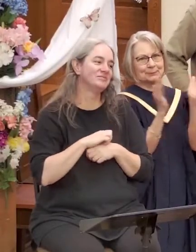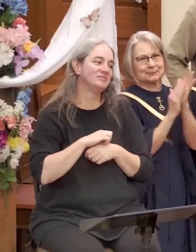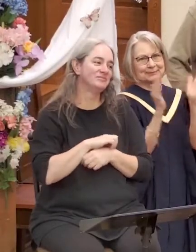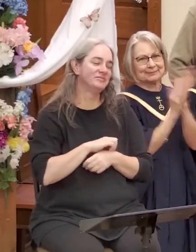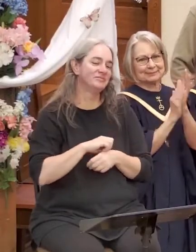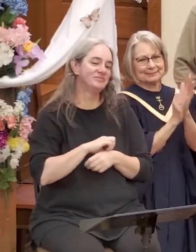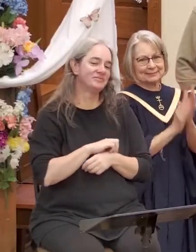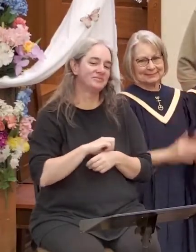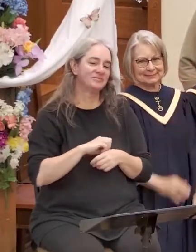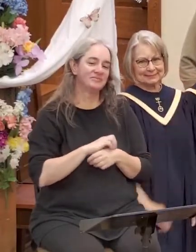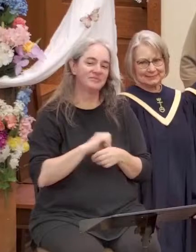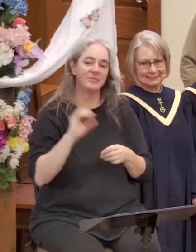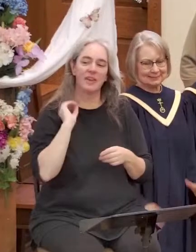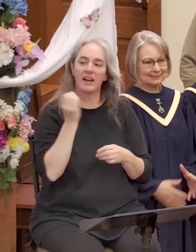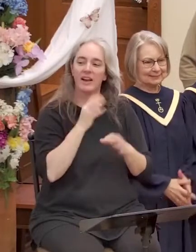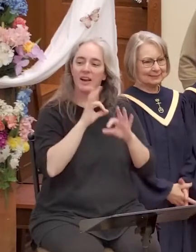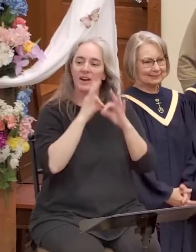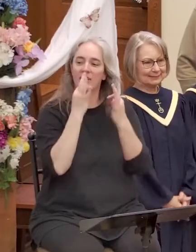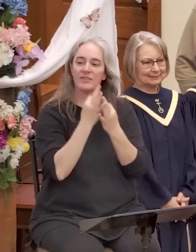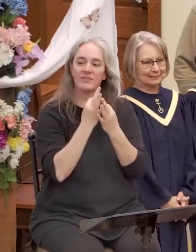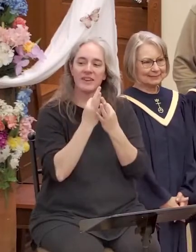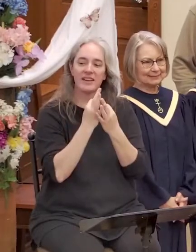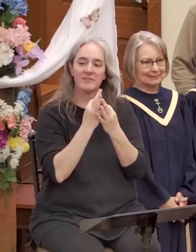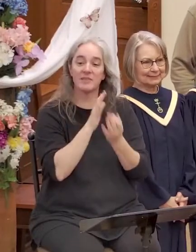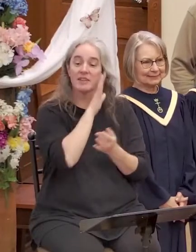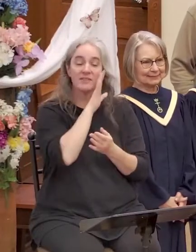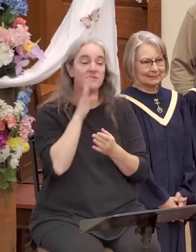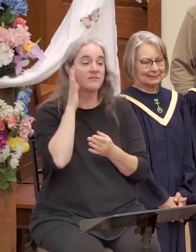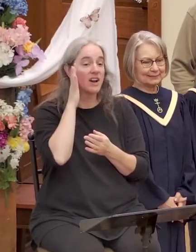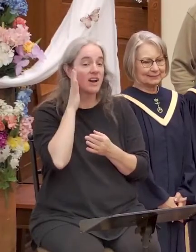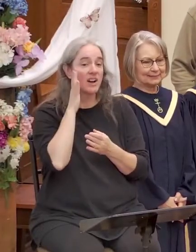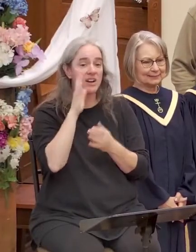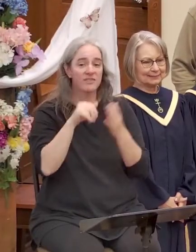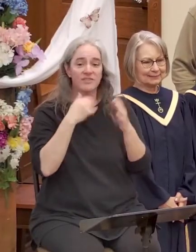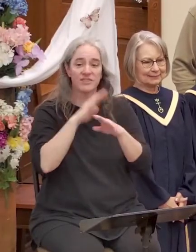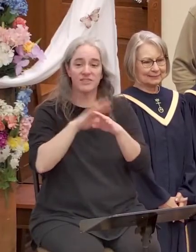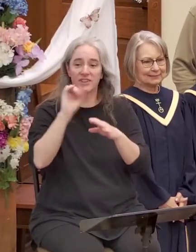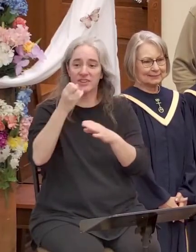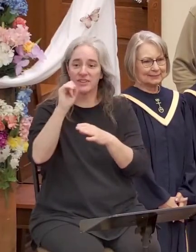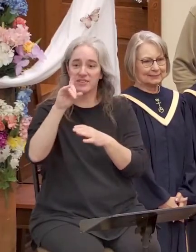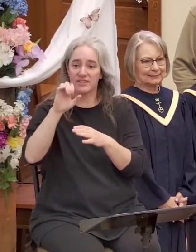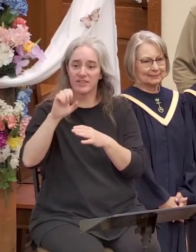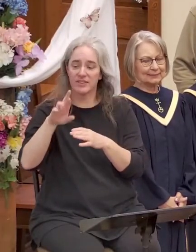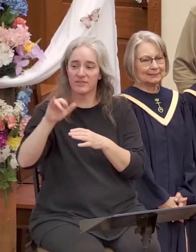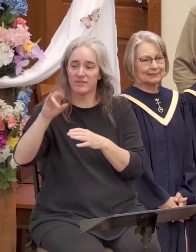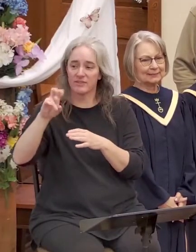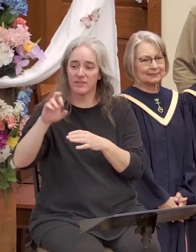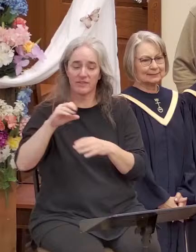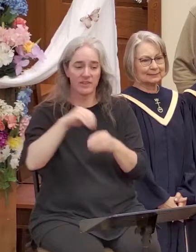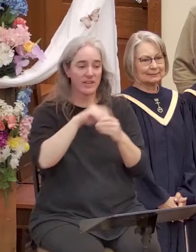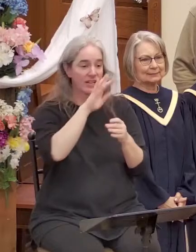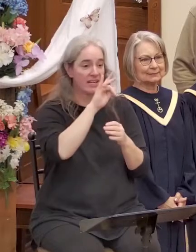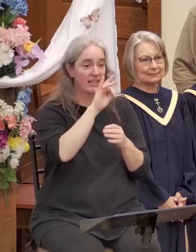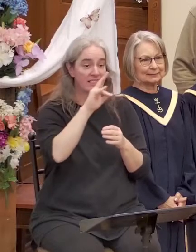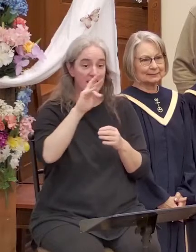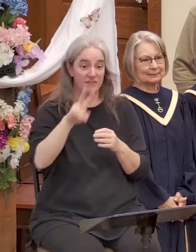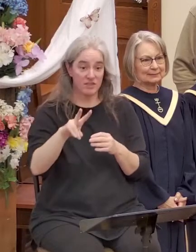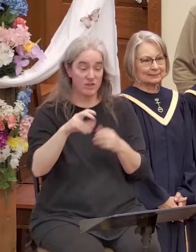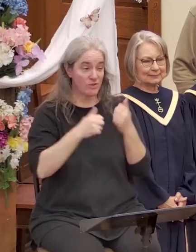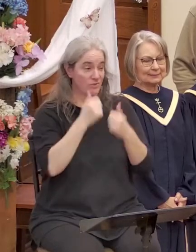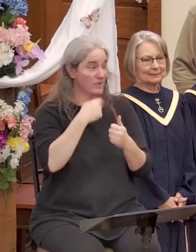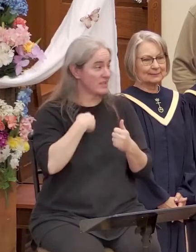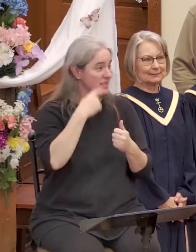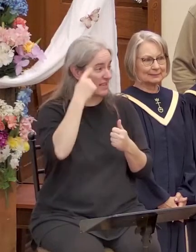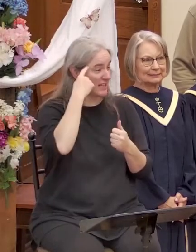You know, our family farm was homesteaded just on the other side of the river here in 1872, which I